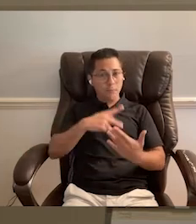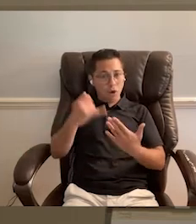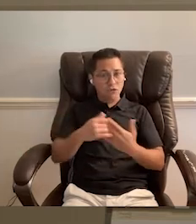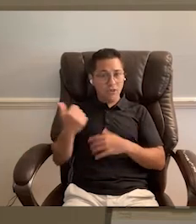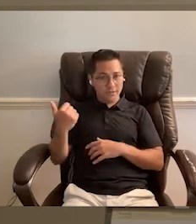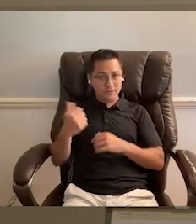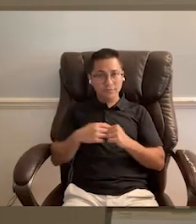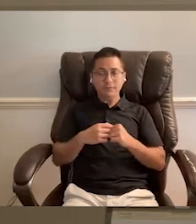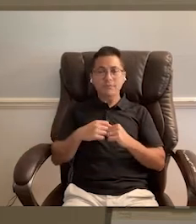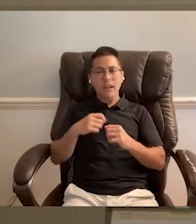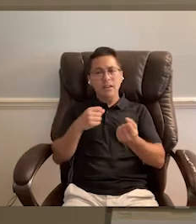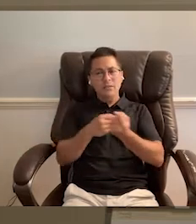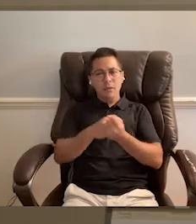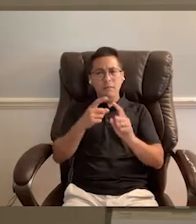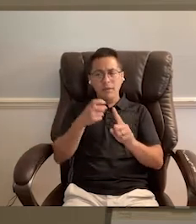and just show you the video here.